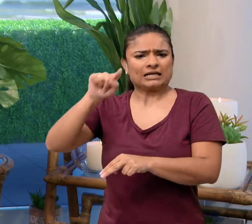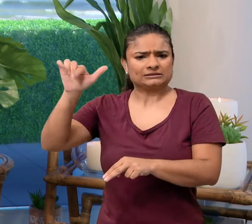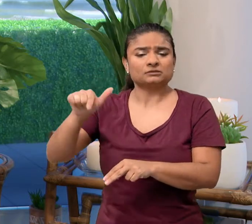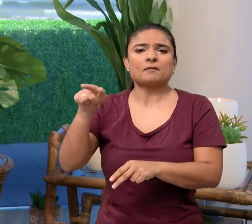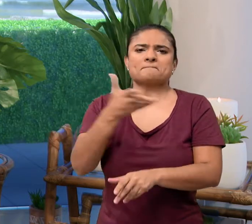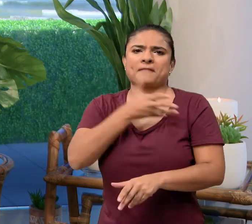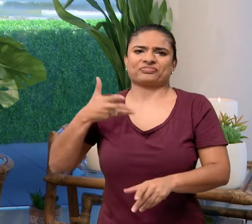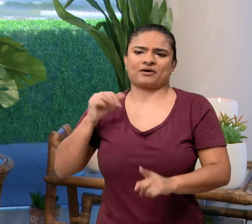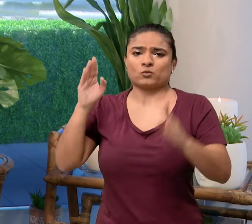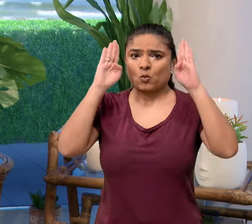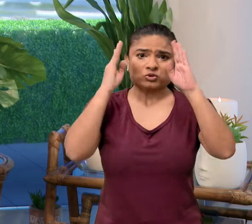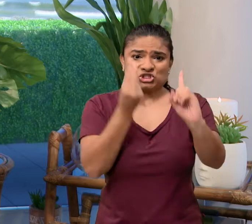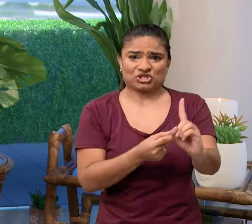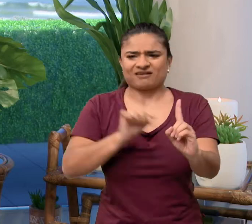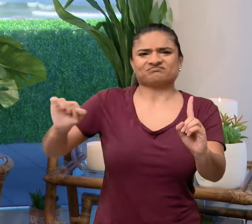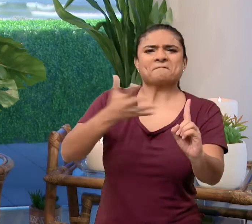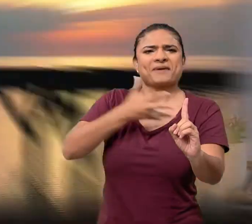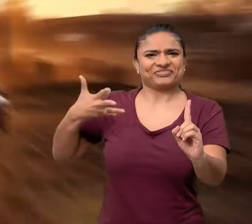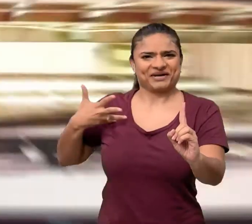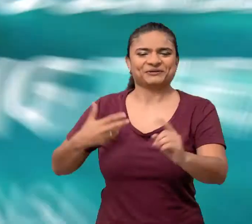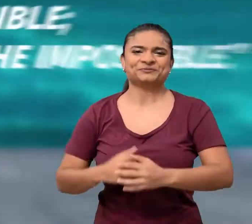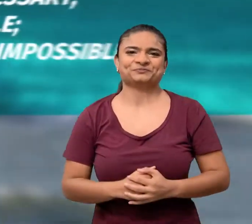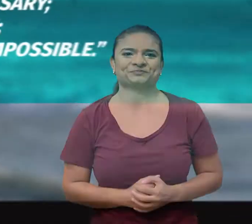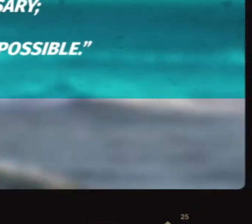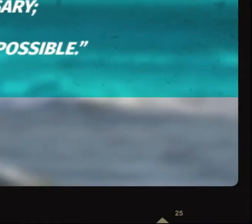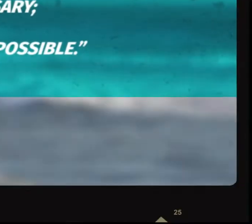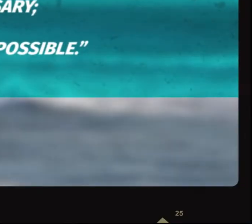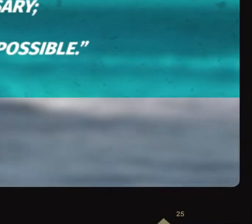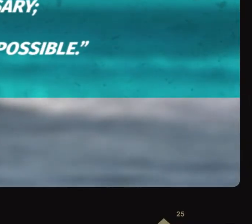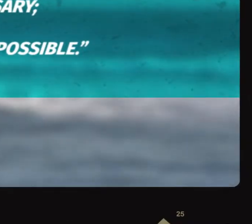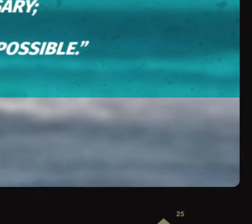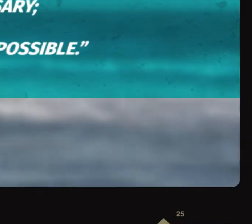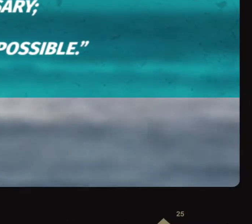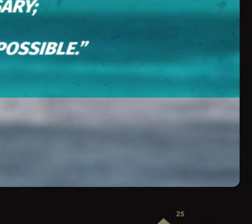Liza Aziz, 'n moeder van 'n autistiese kind.